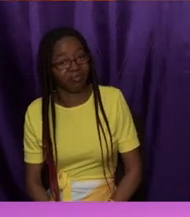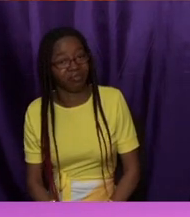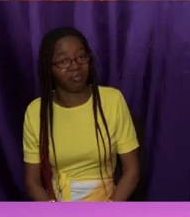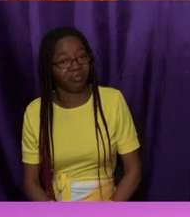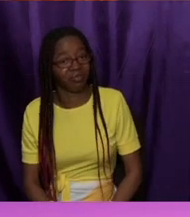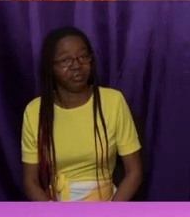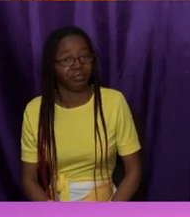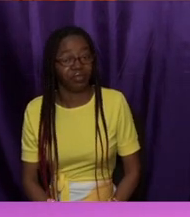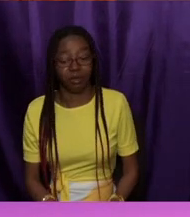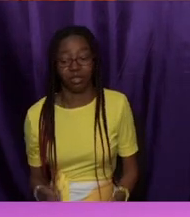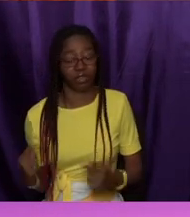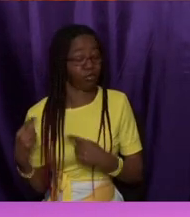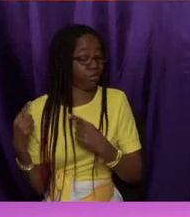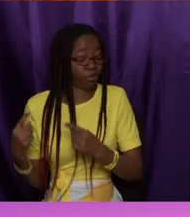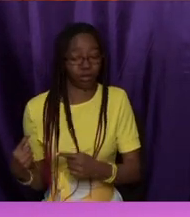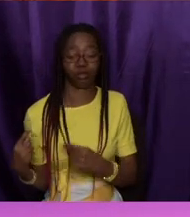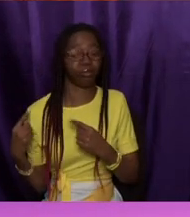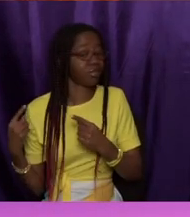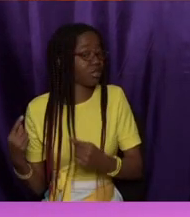There have been some struggles.